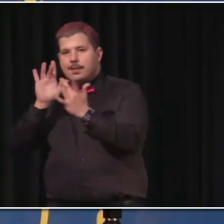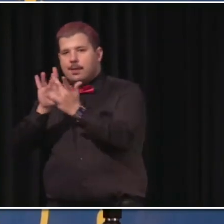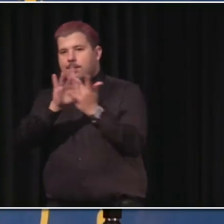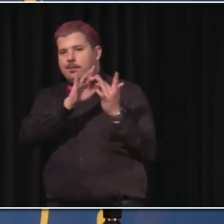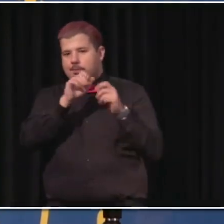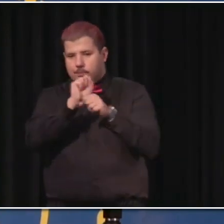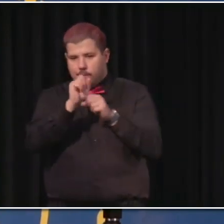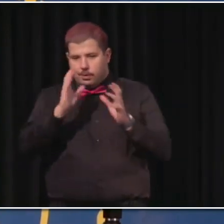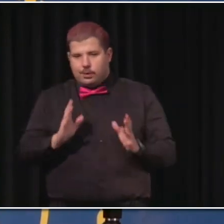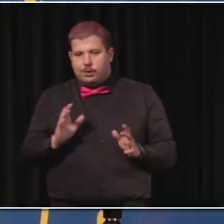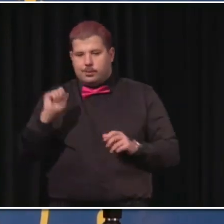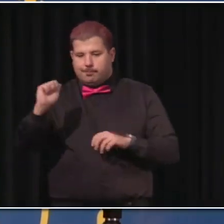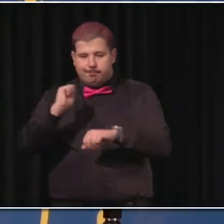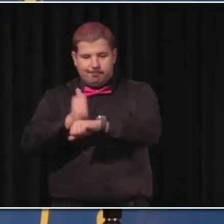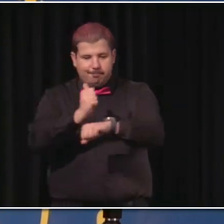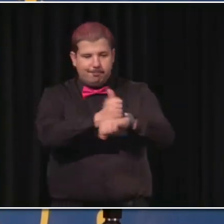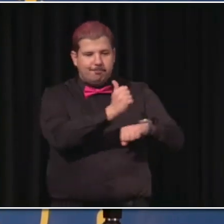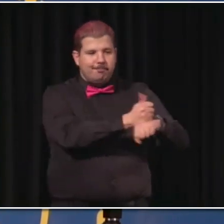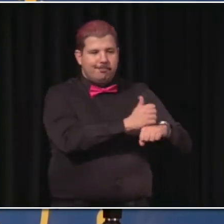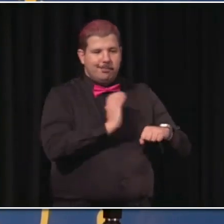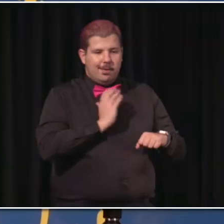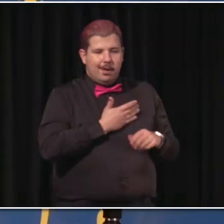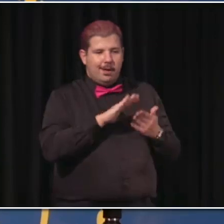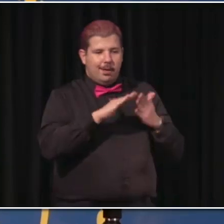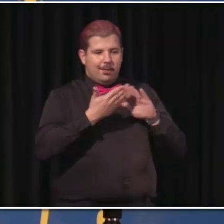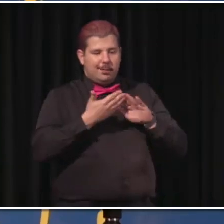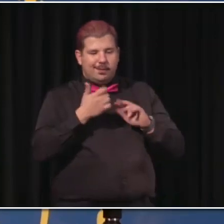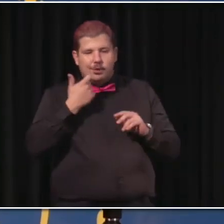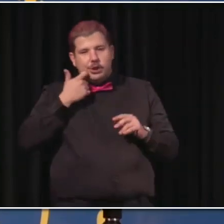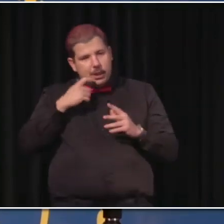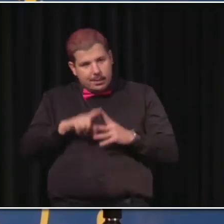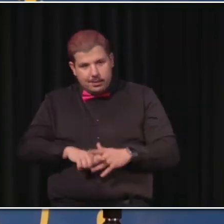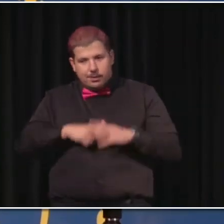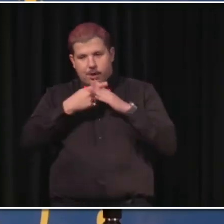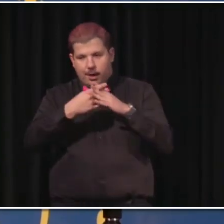neighborhoods. And we're just getting started.